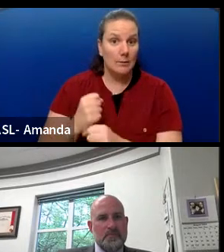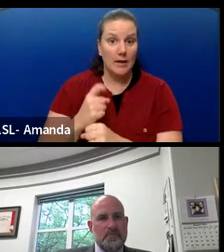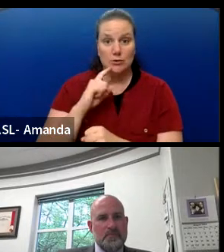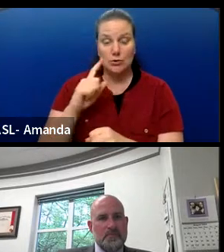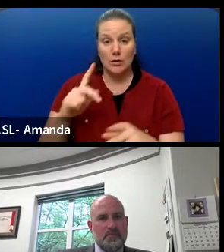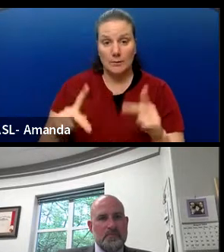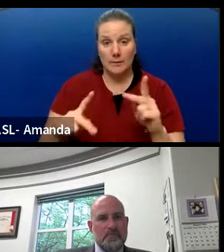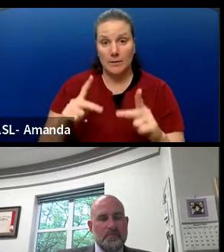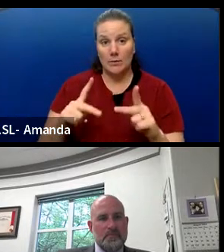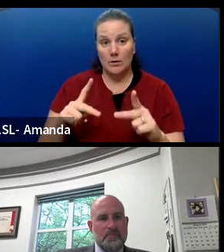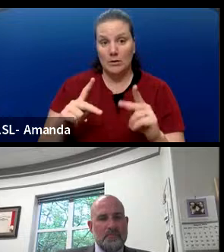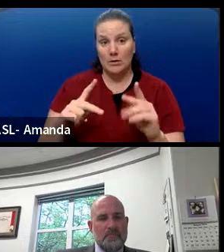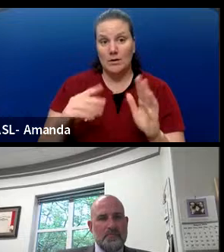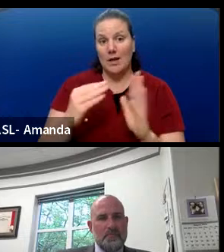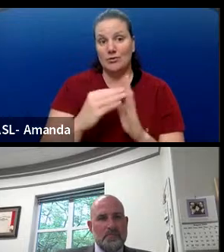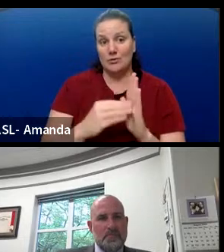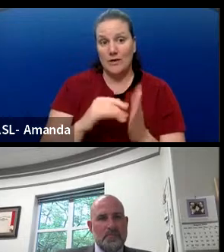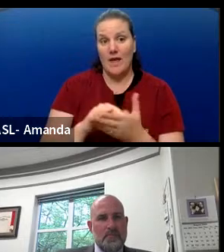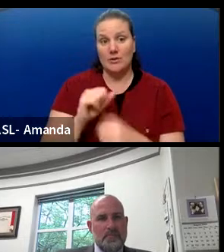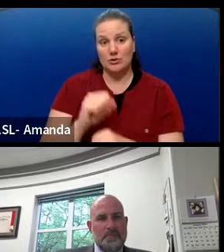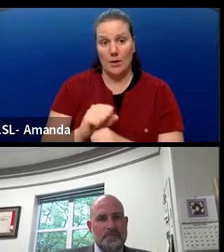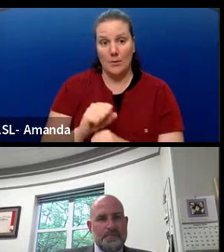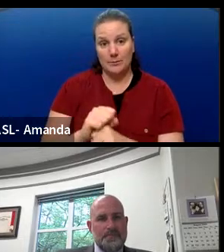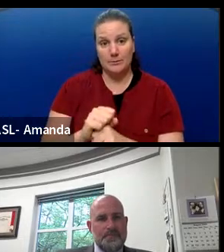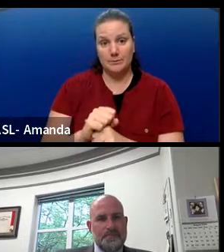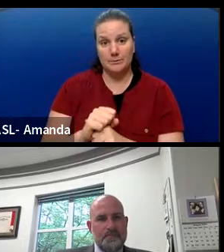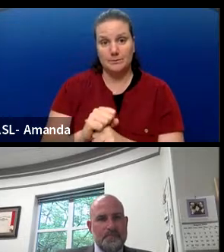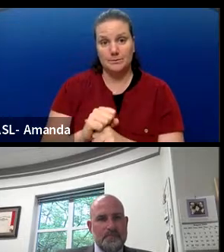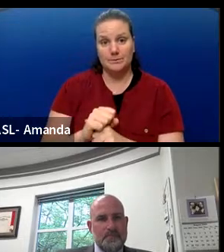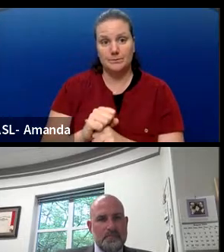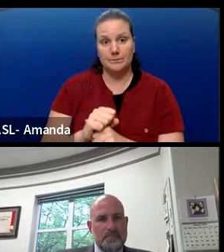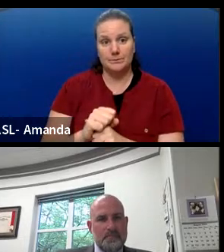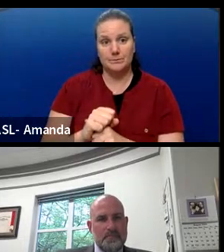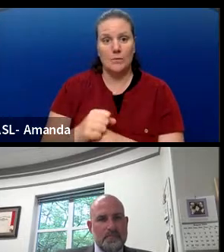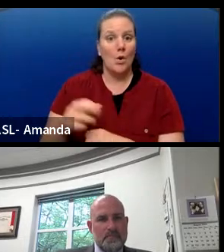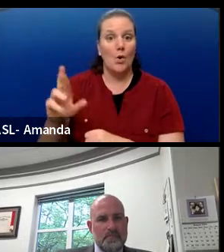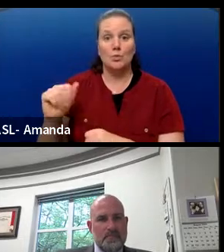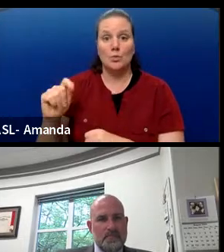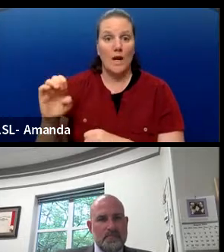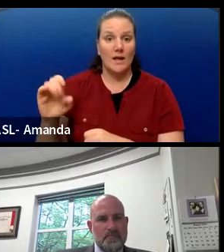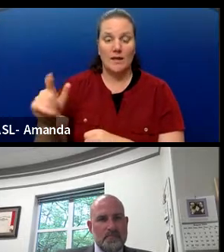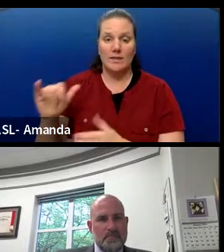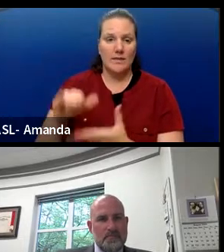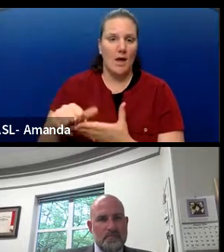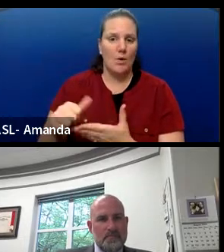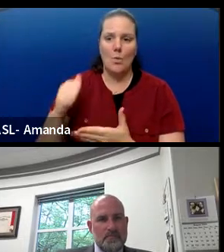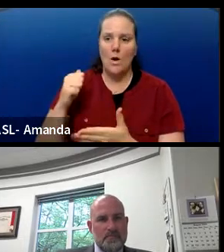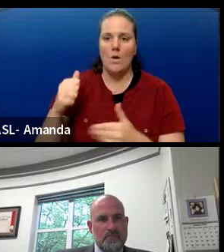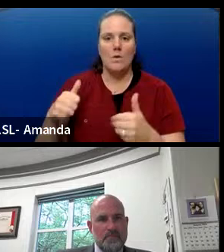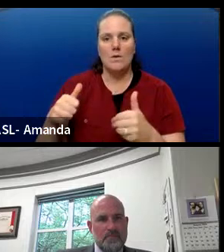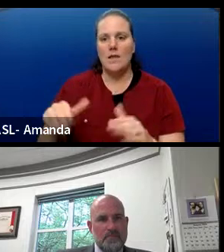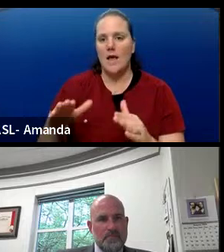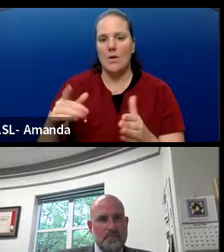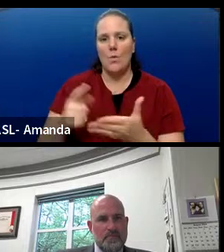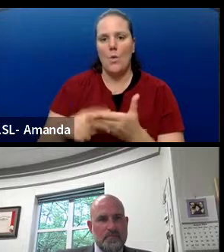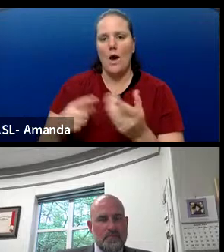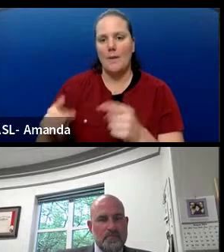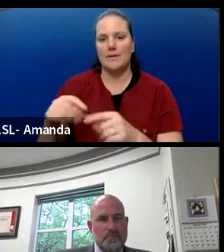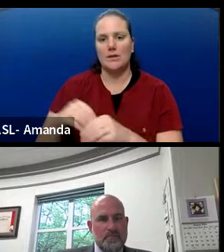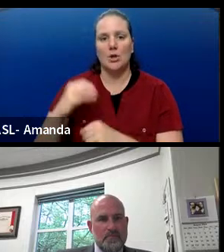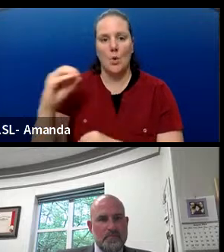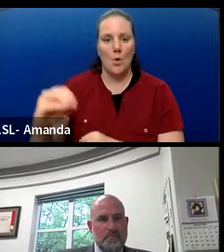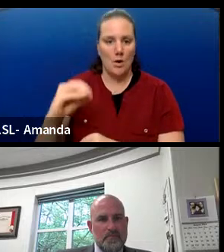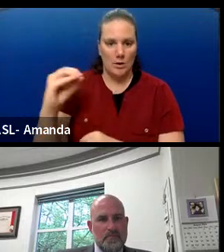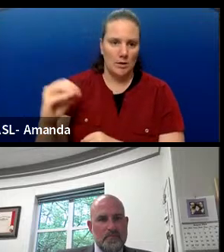people are entering those jobs at a rate that will not let what happened in Oregon